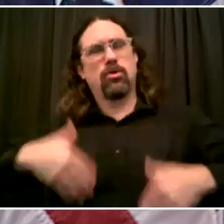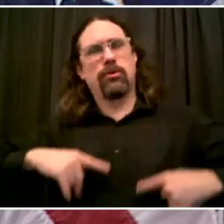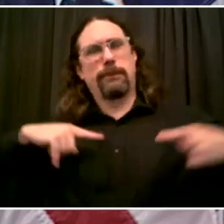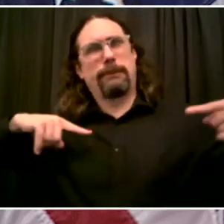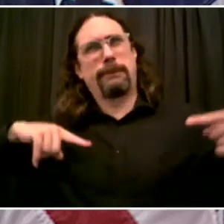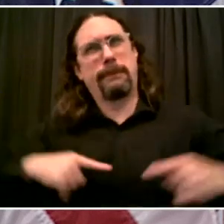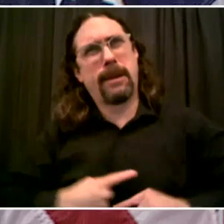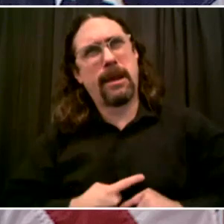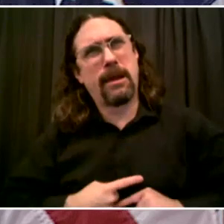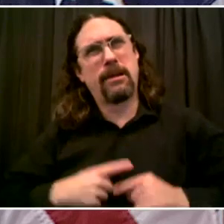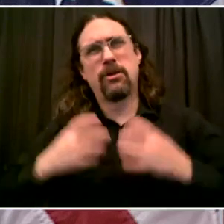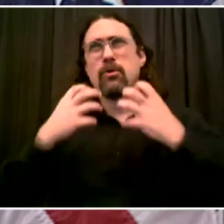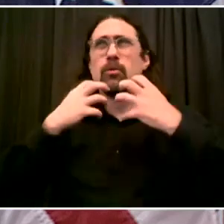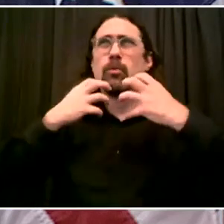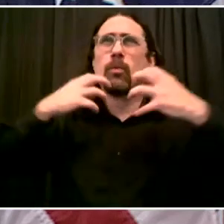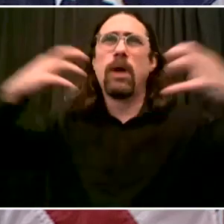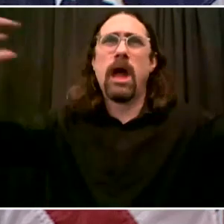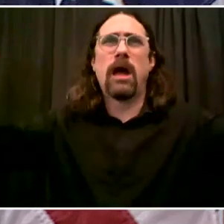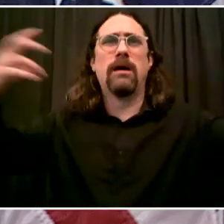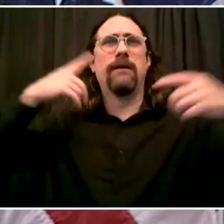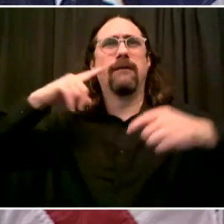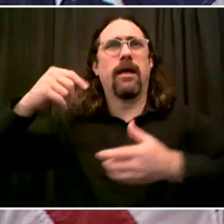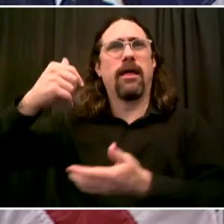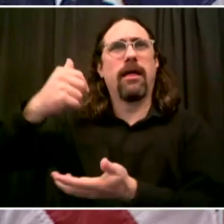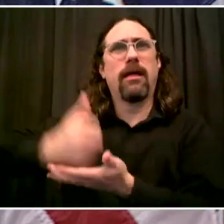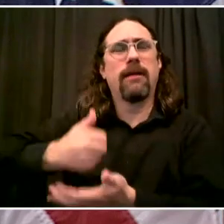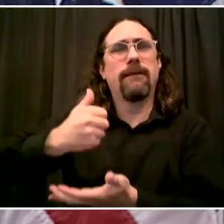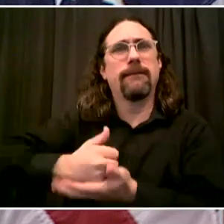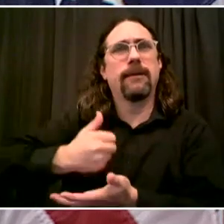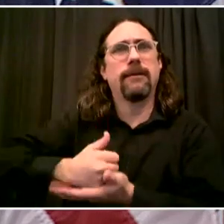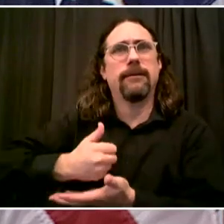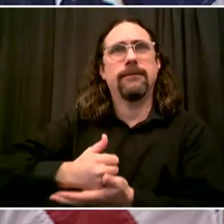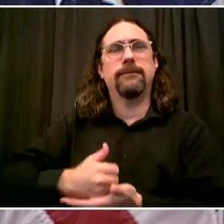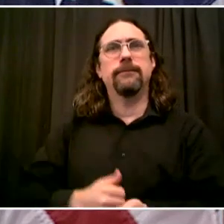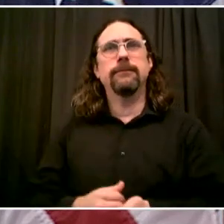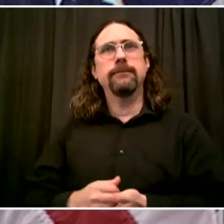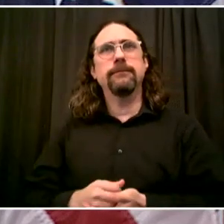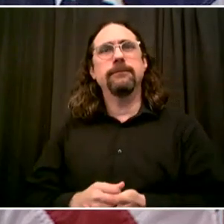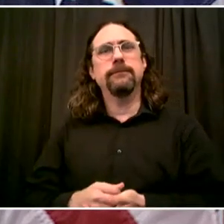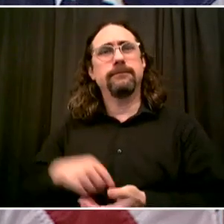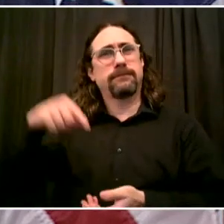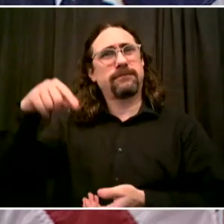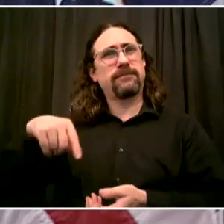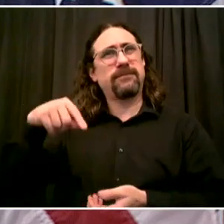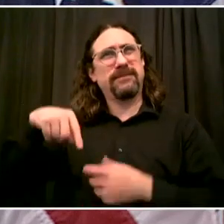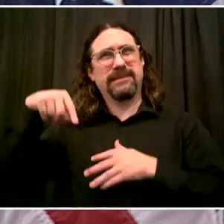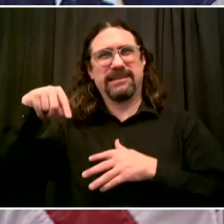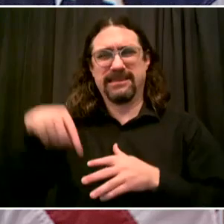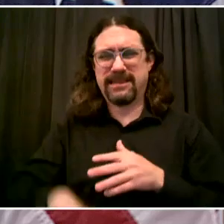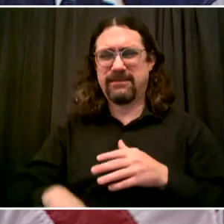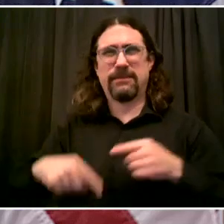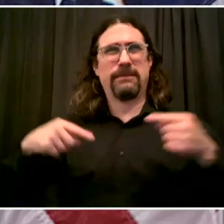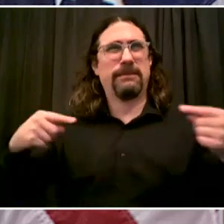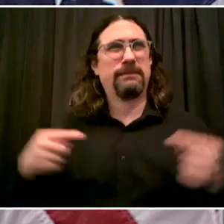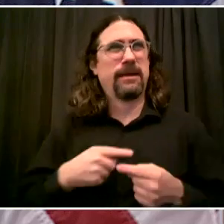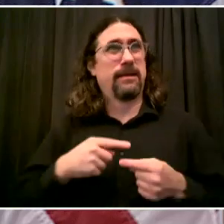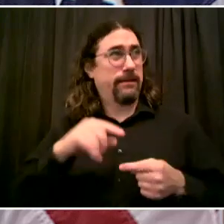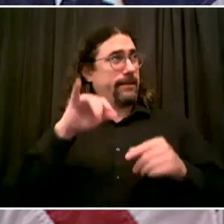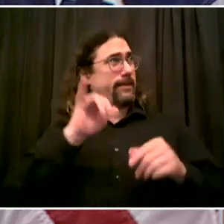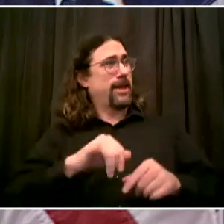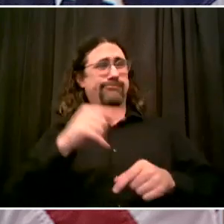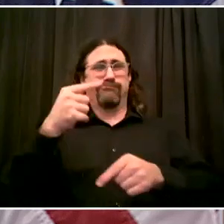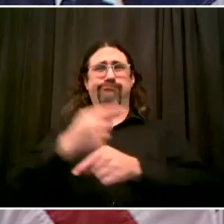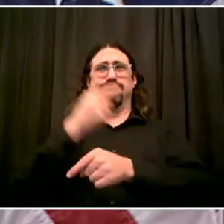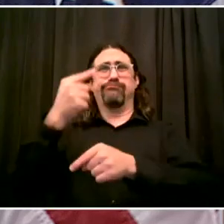is not your everyday situation. When we were dealing with this virus in the beginning, we said